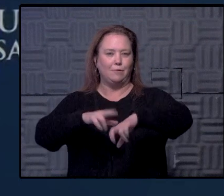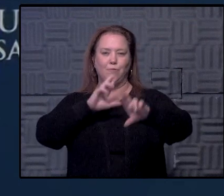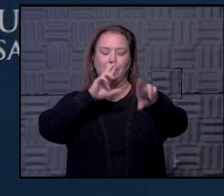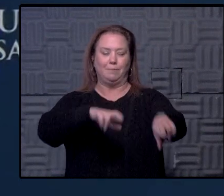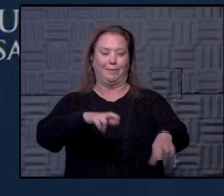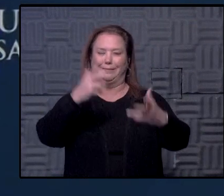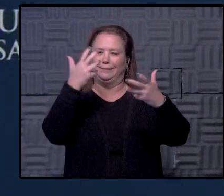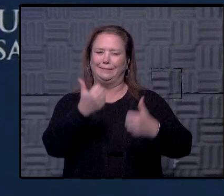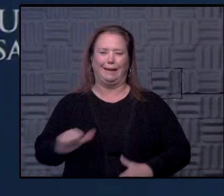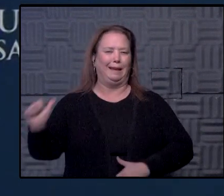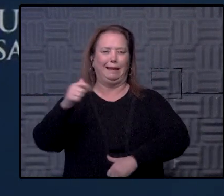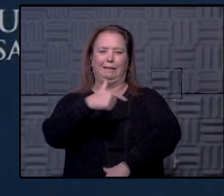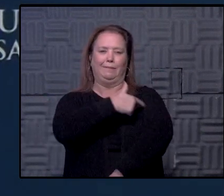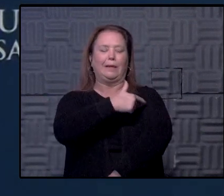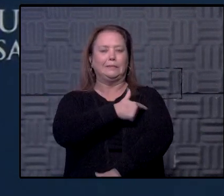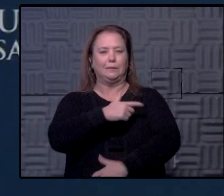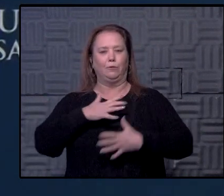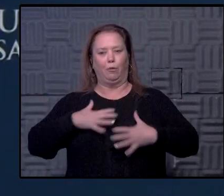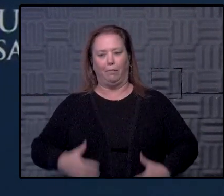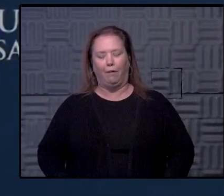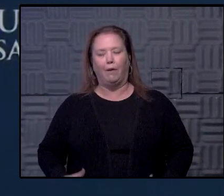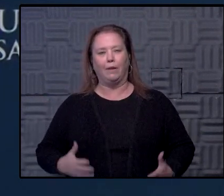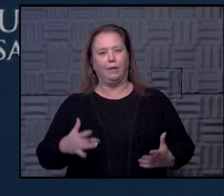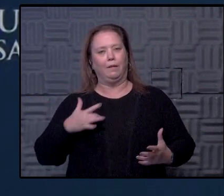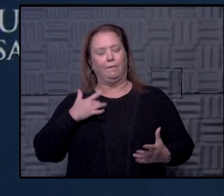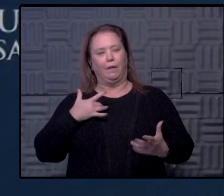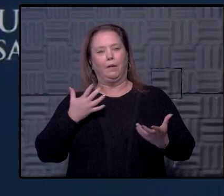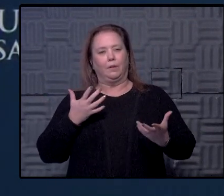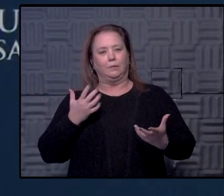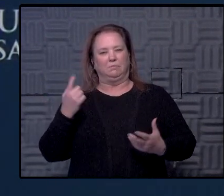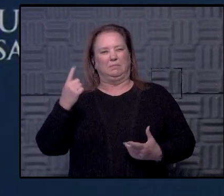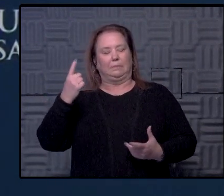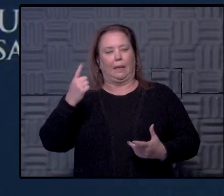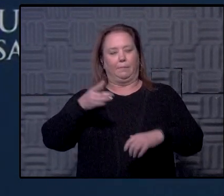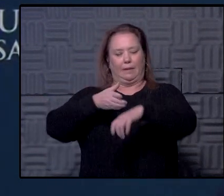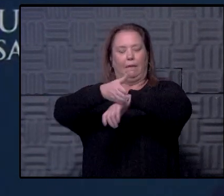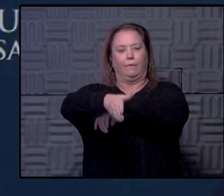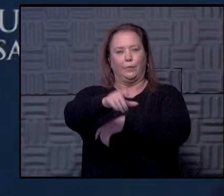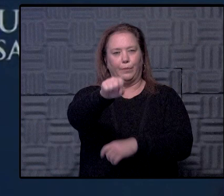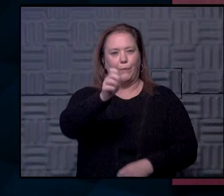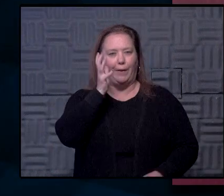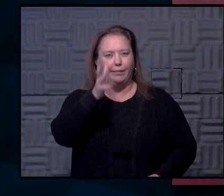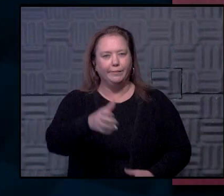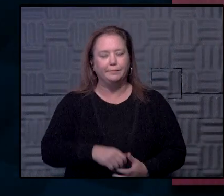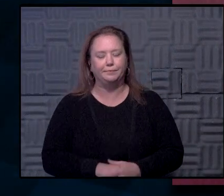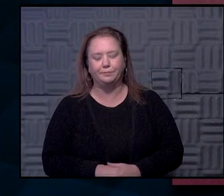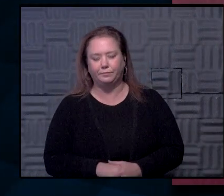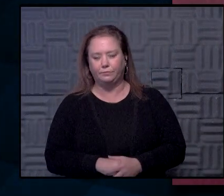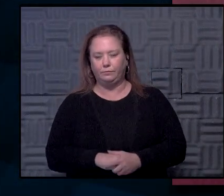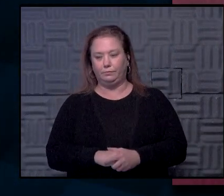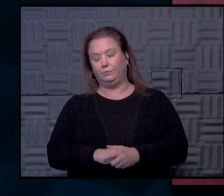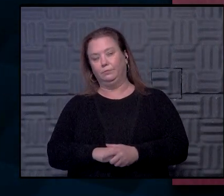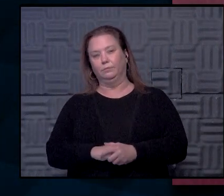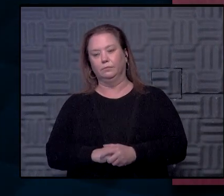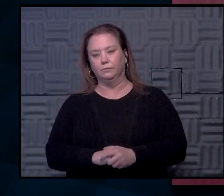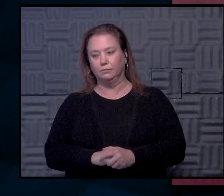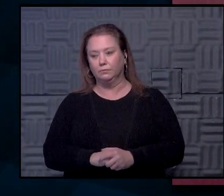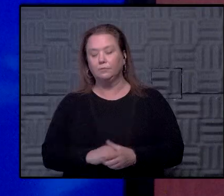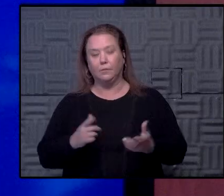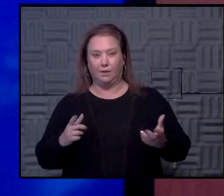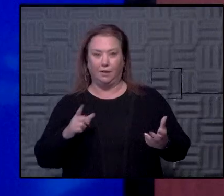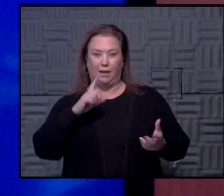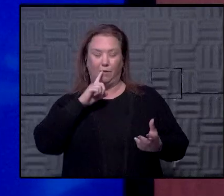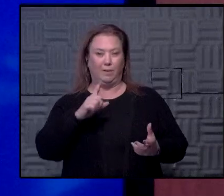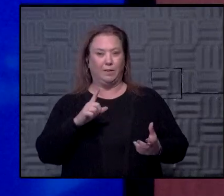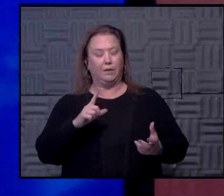vaccine. You probably will have some degree of symptoms afterwards. Yeah, I think I wouldn't be surprised, and I wouldn't